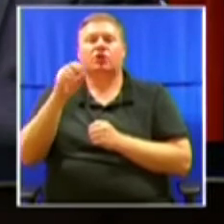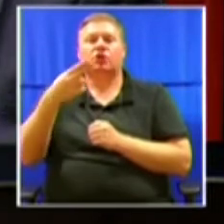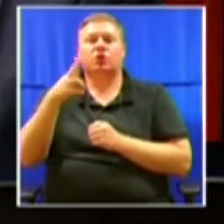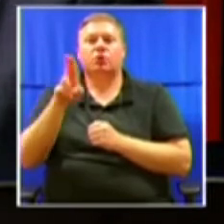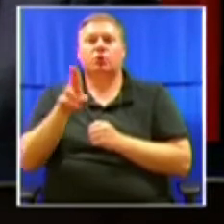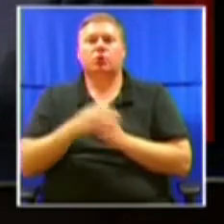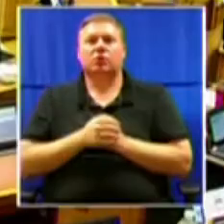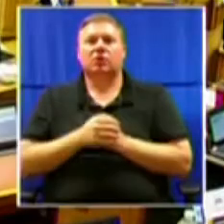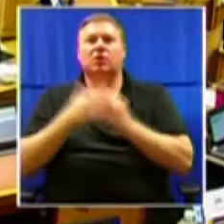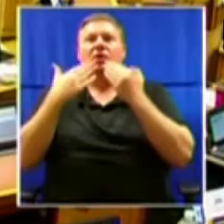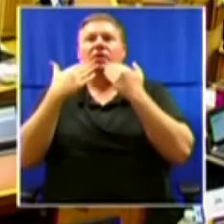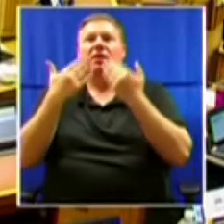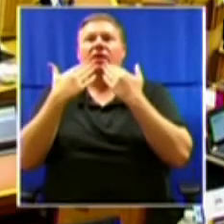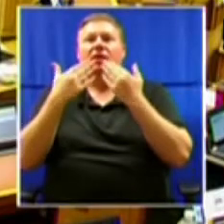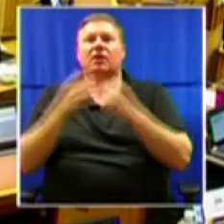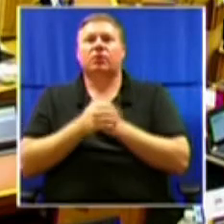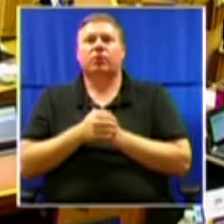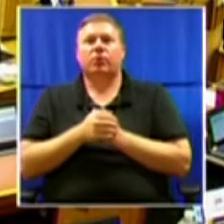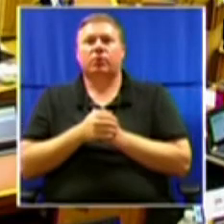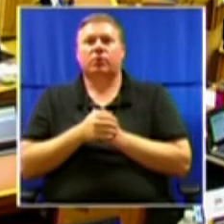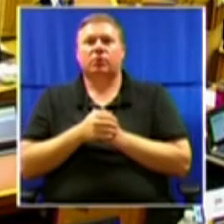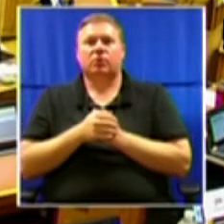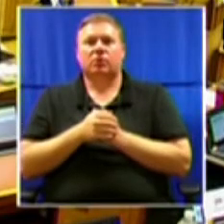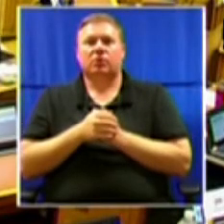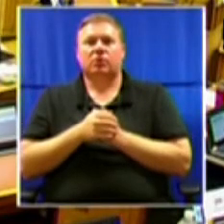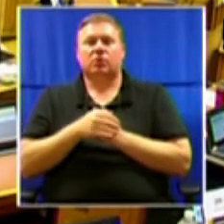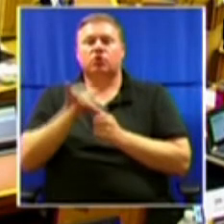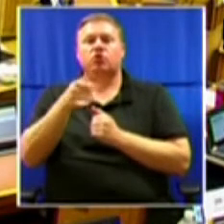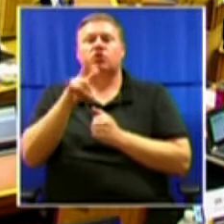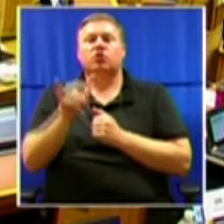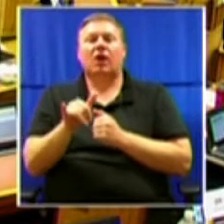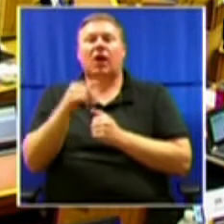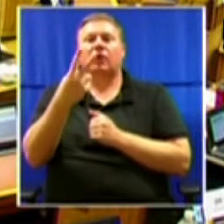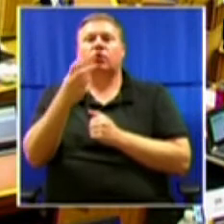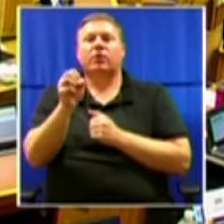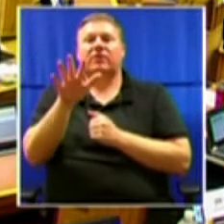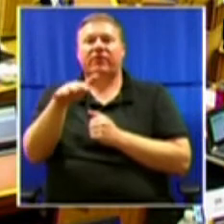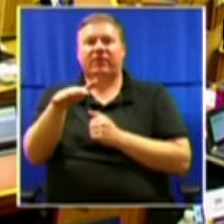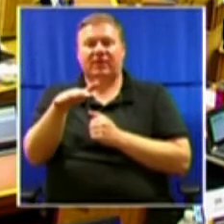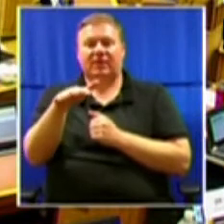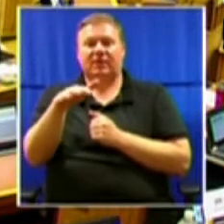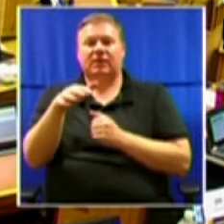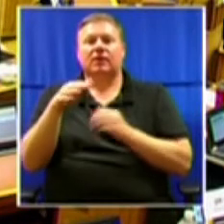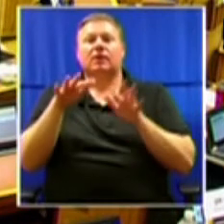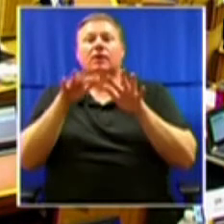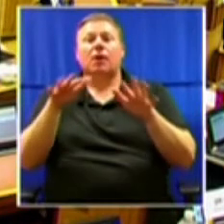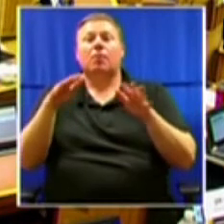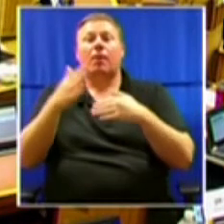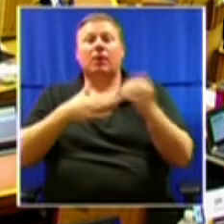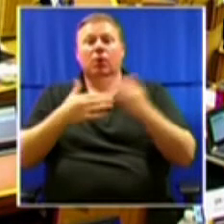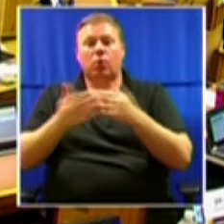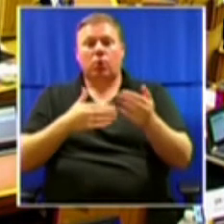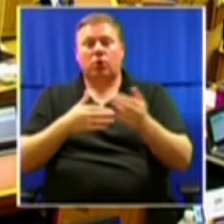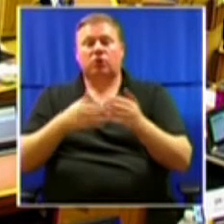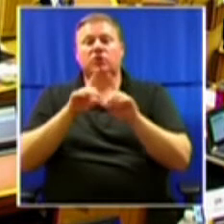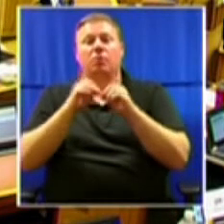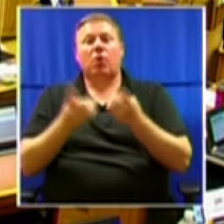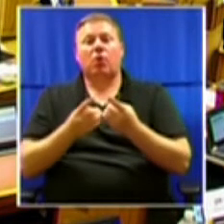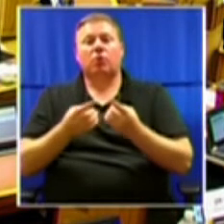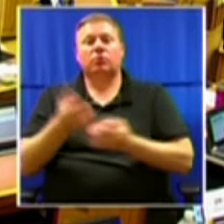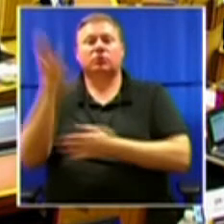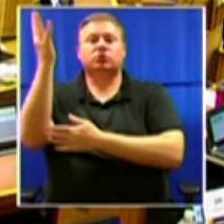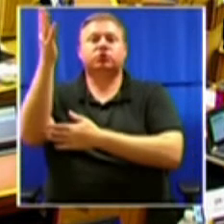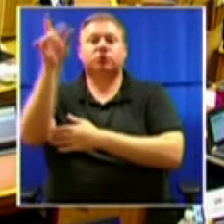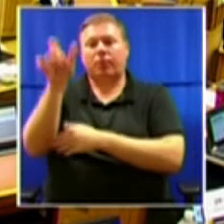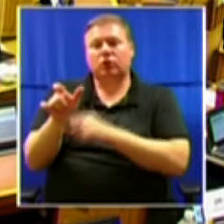Thank you, House Chairperson. In July 2015, Public Works Department spokesperson said the